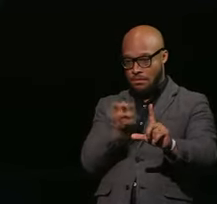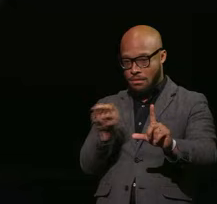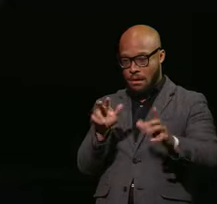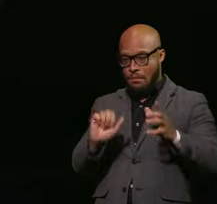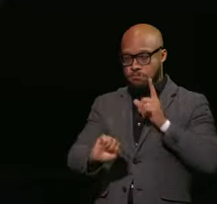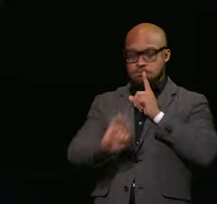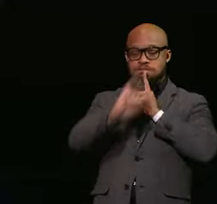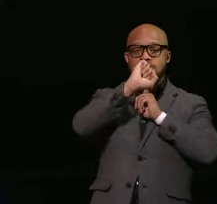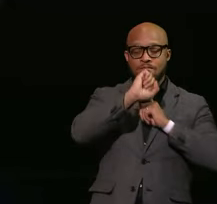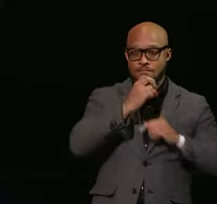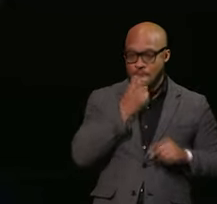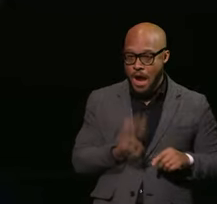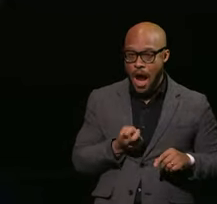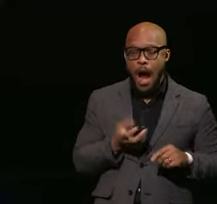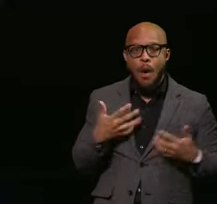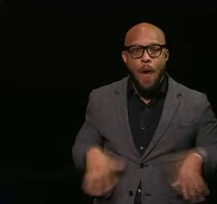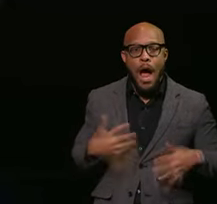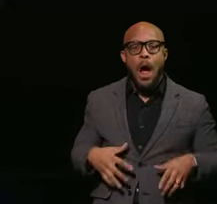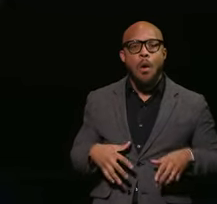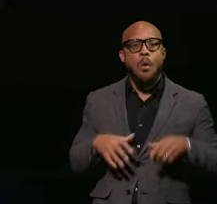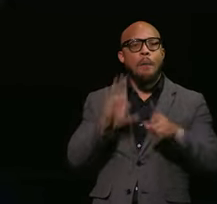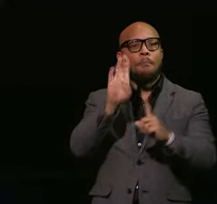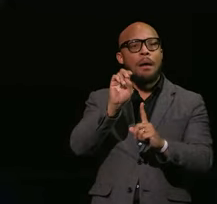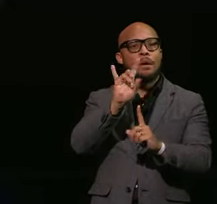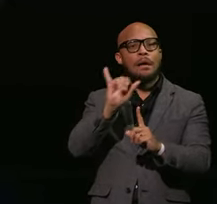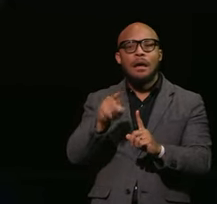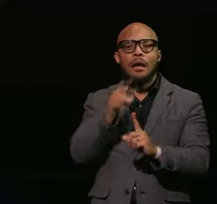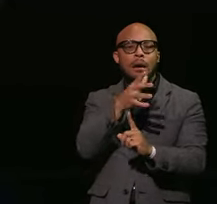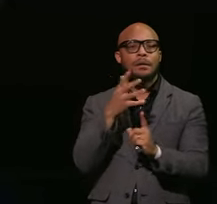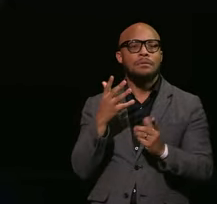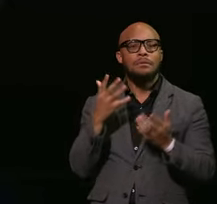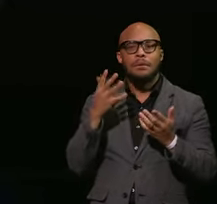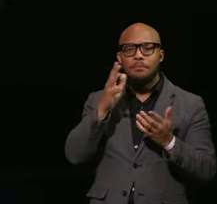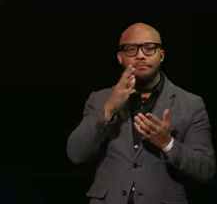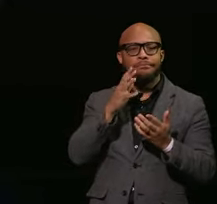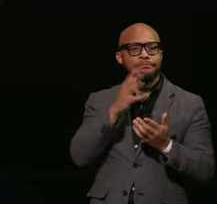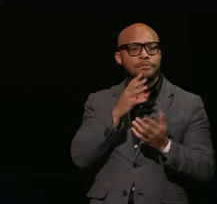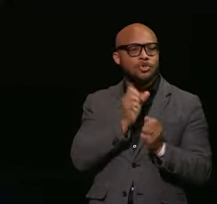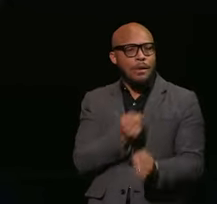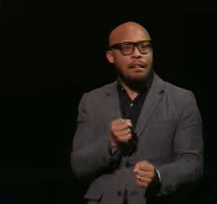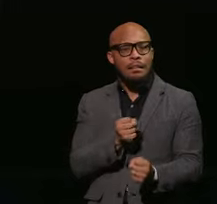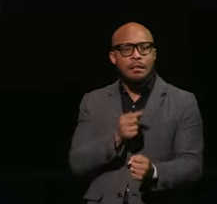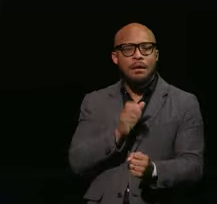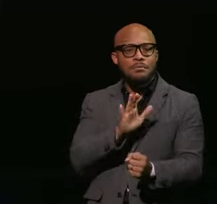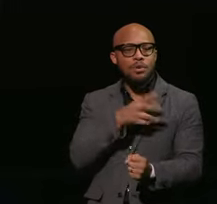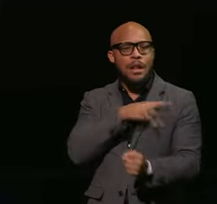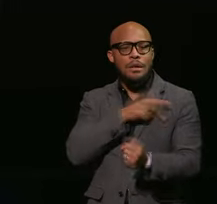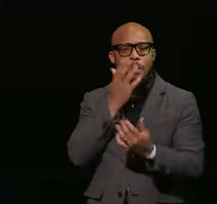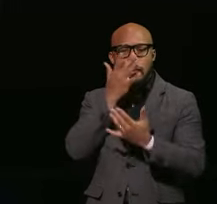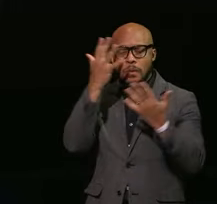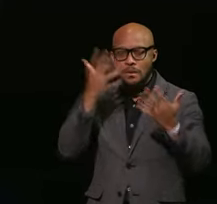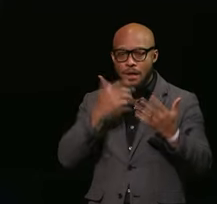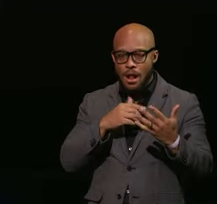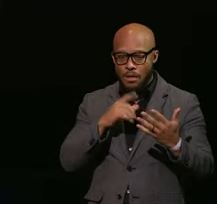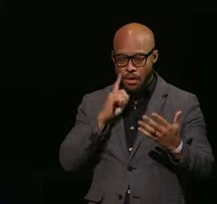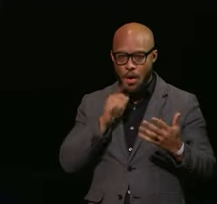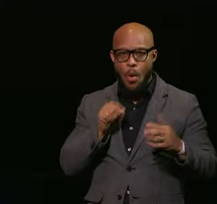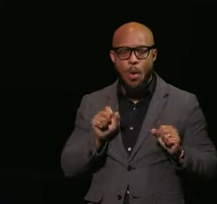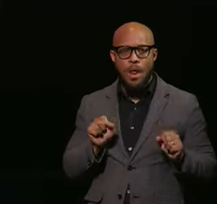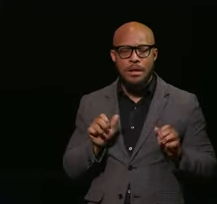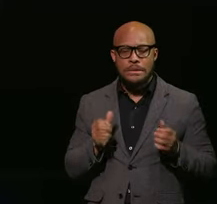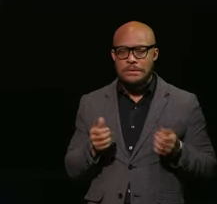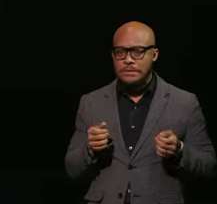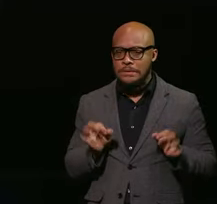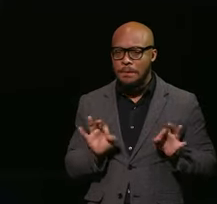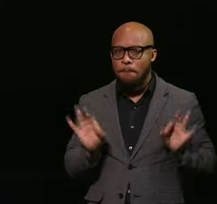setting of it all. And already just from that footage, I got a sense of the possibilities that this was an incredibly powerful, important,